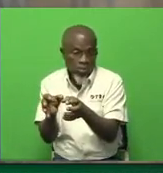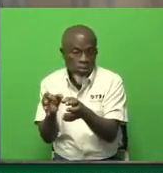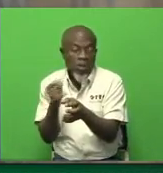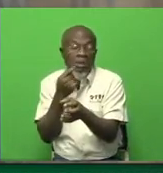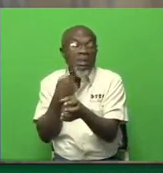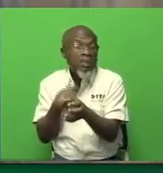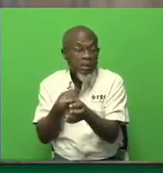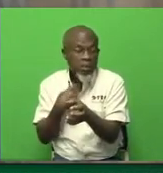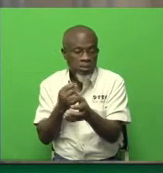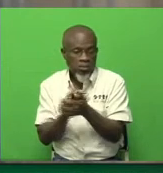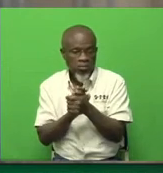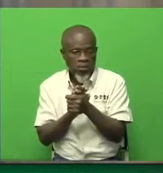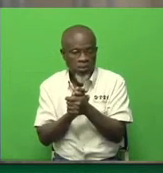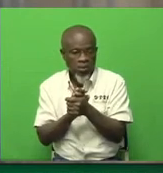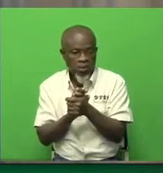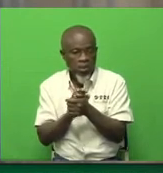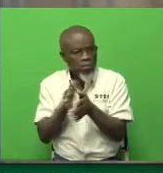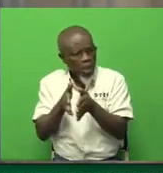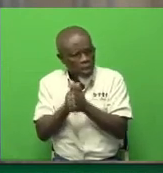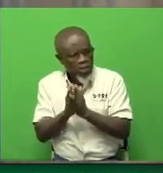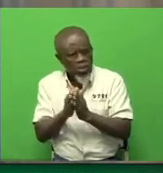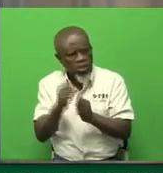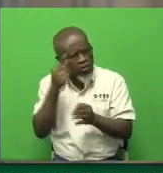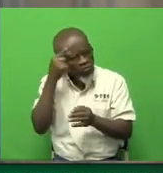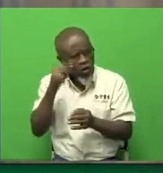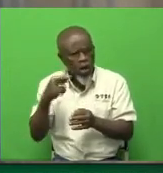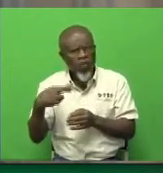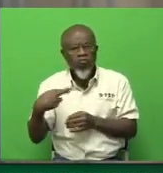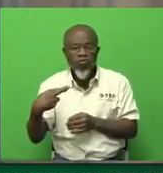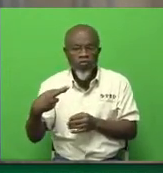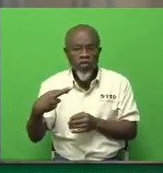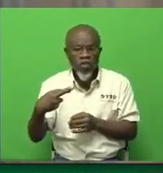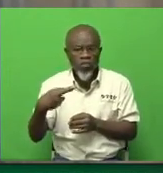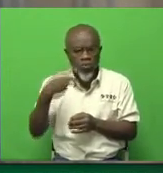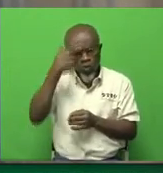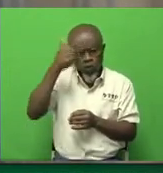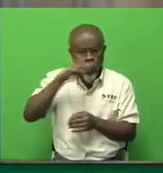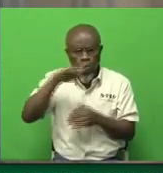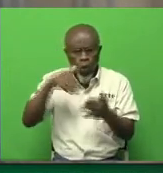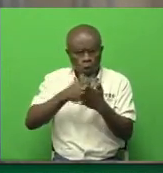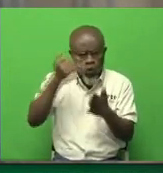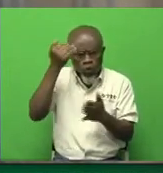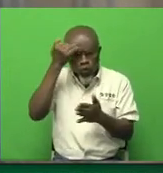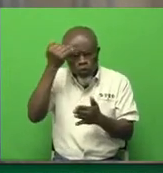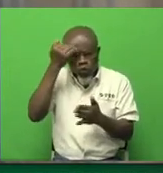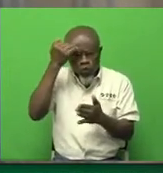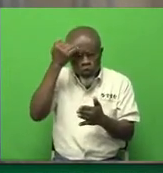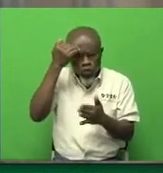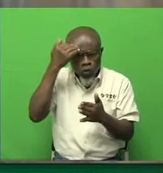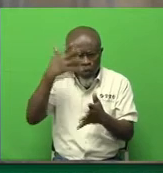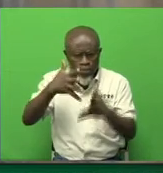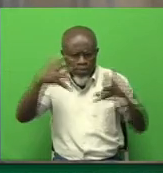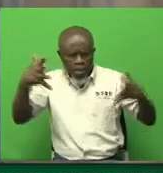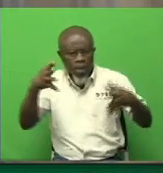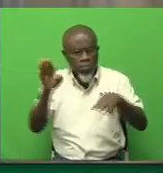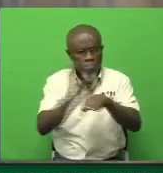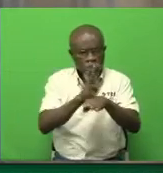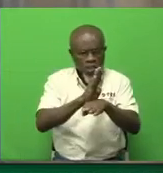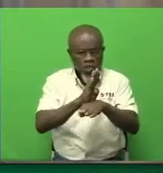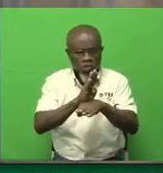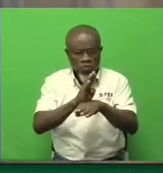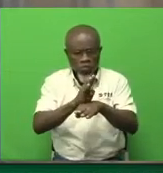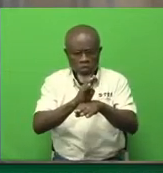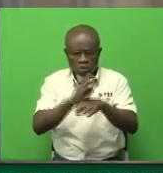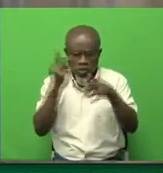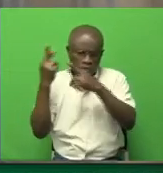I am asking for a friend because we all know that the mega company and share of the pharmacy charge of the pharmaceutical sector in this